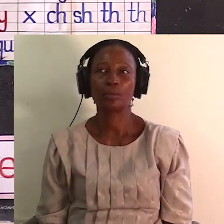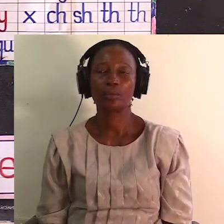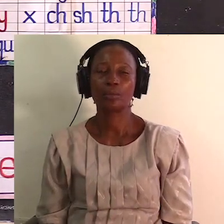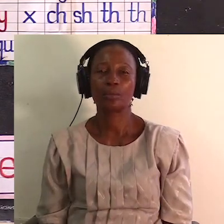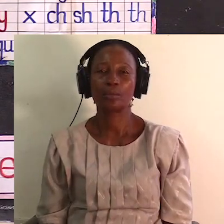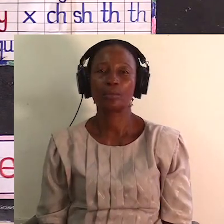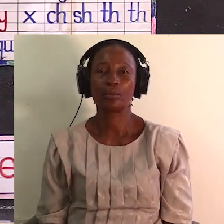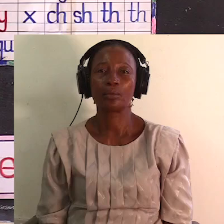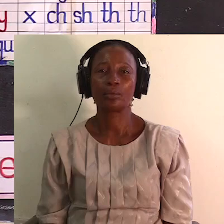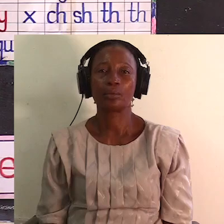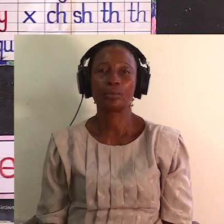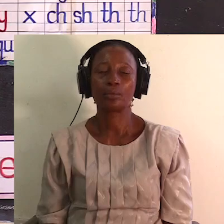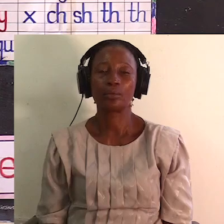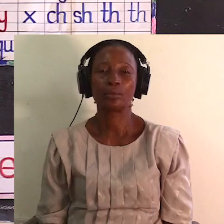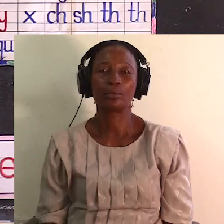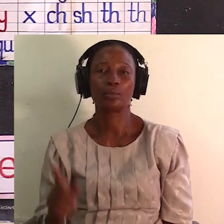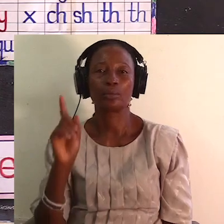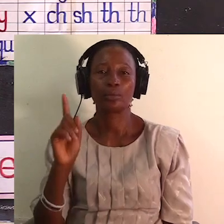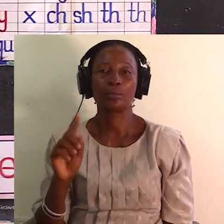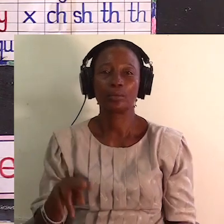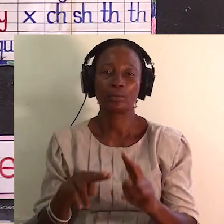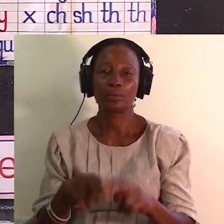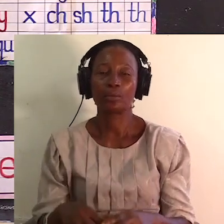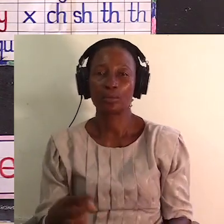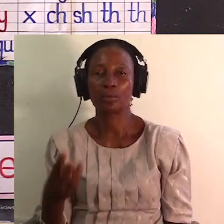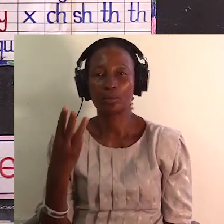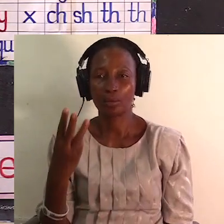who choose A to take note.